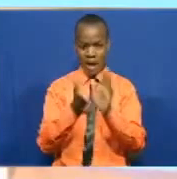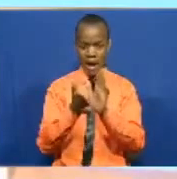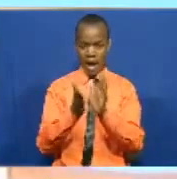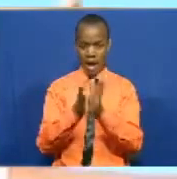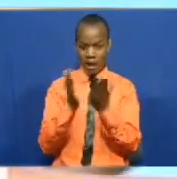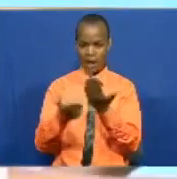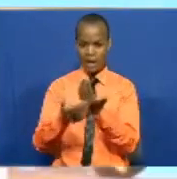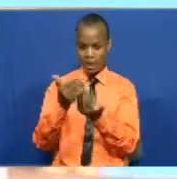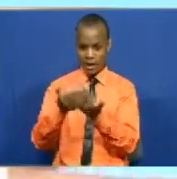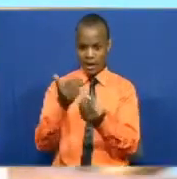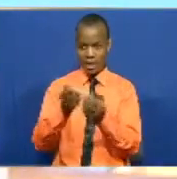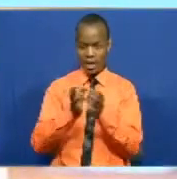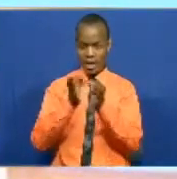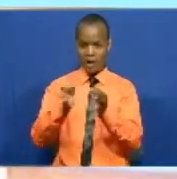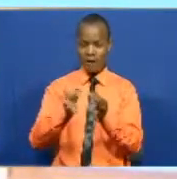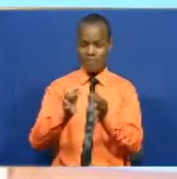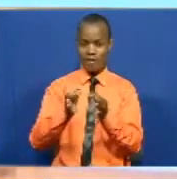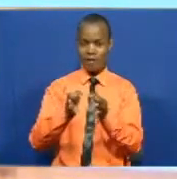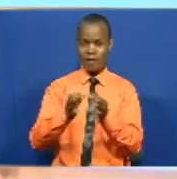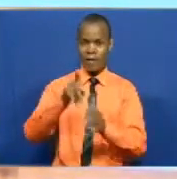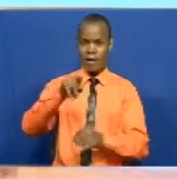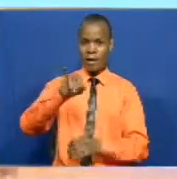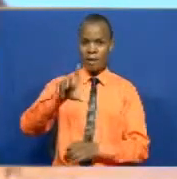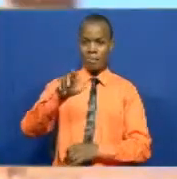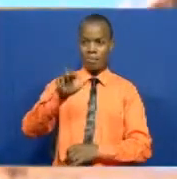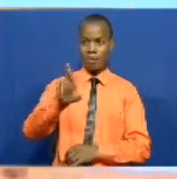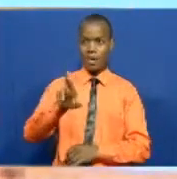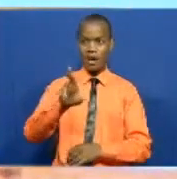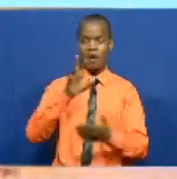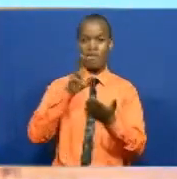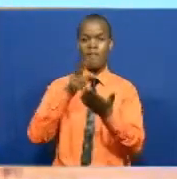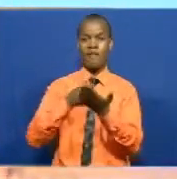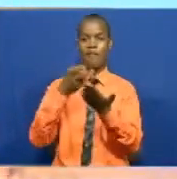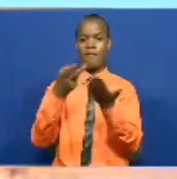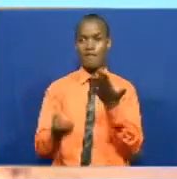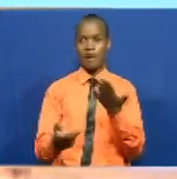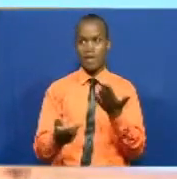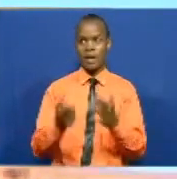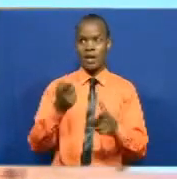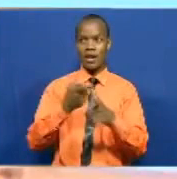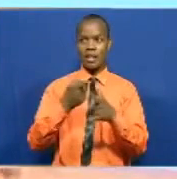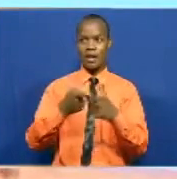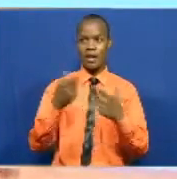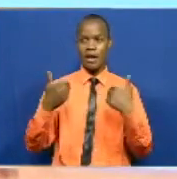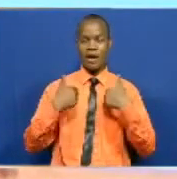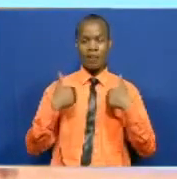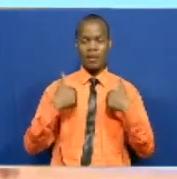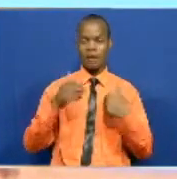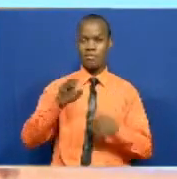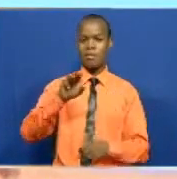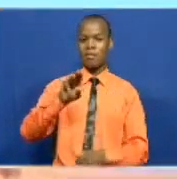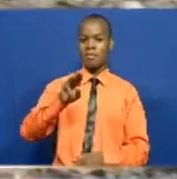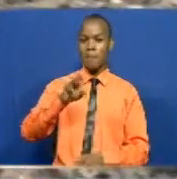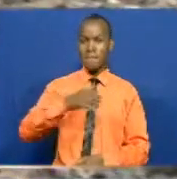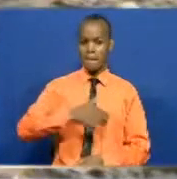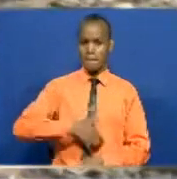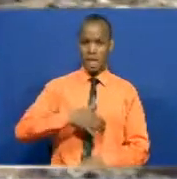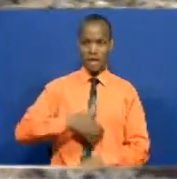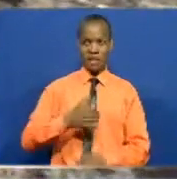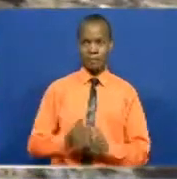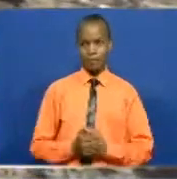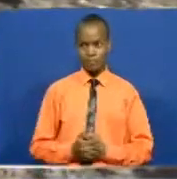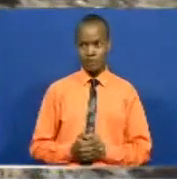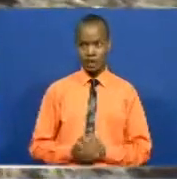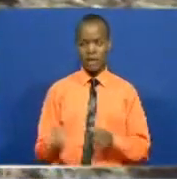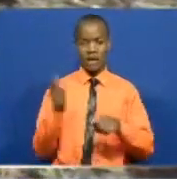imagine, if this pillar fell into the ocean, then that image you have of a city of Malindi will be gone. The cost of